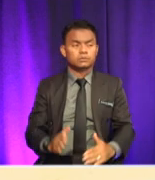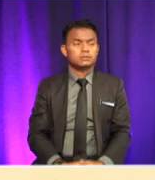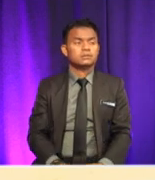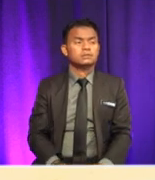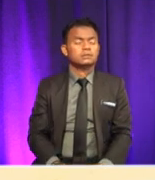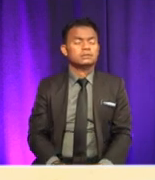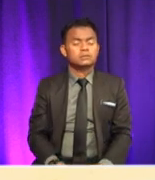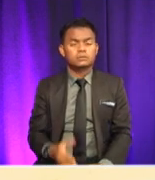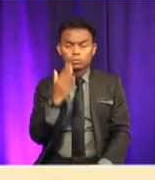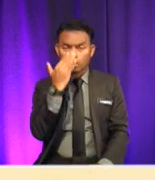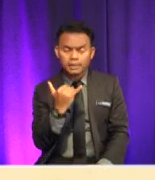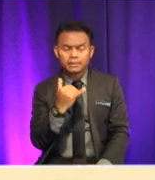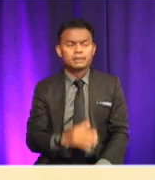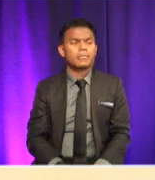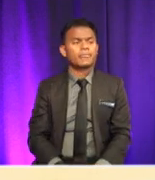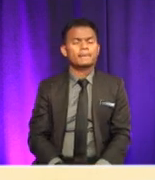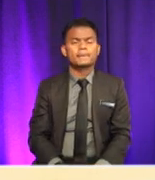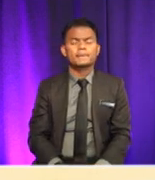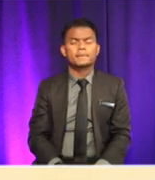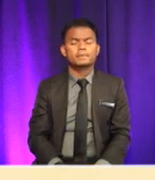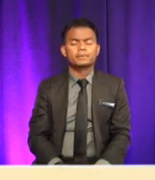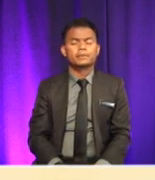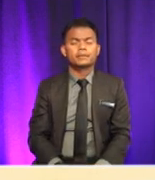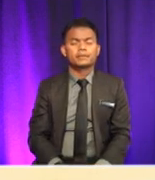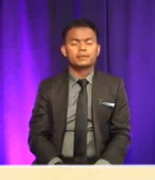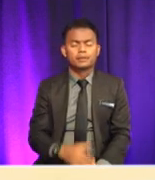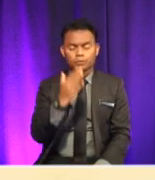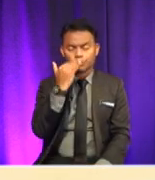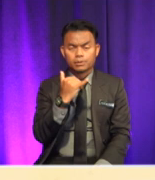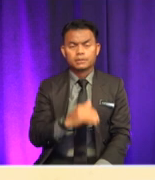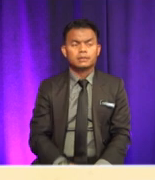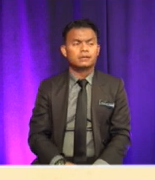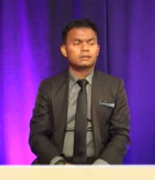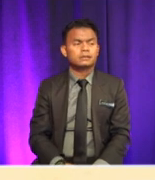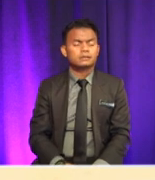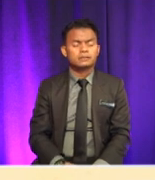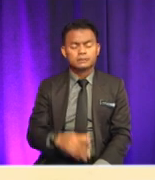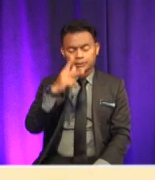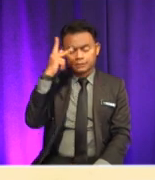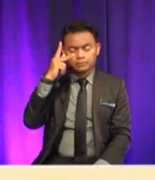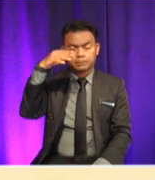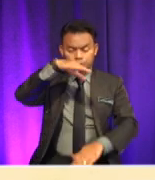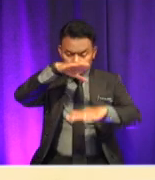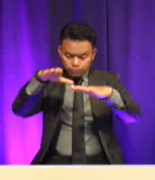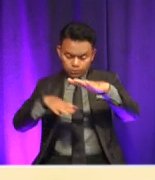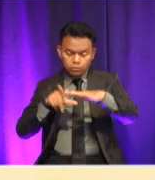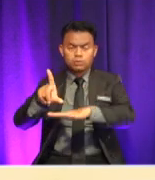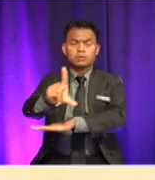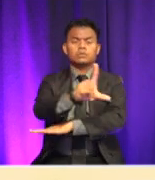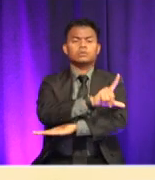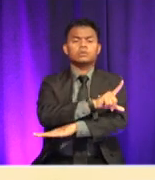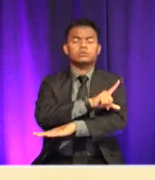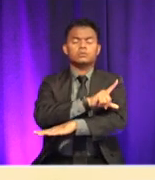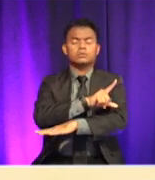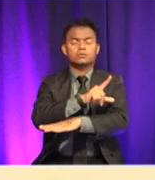yourself, why? And you need to answer that in your essay. It was deep under the sea, away from the citizen, so the citizen will not